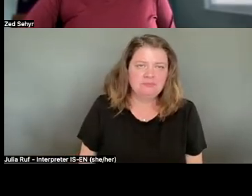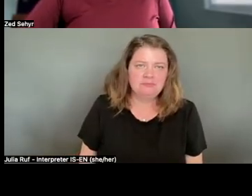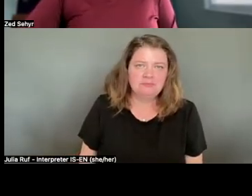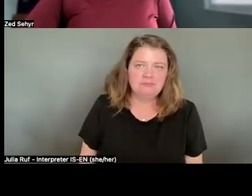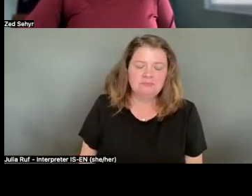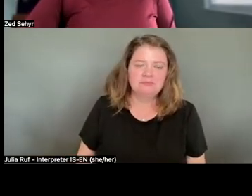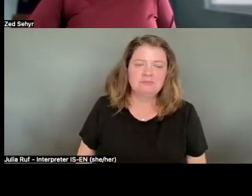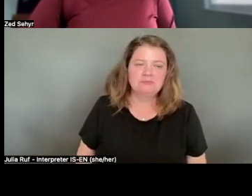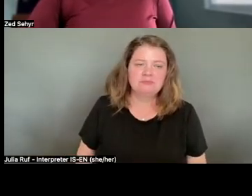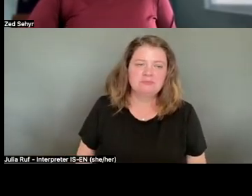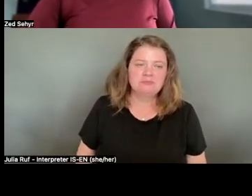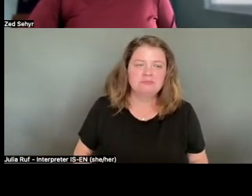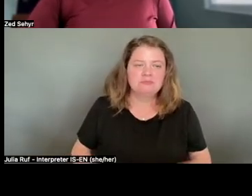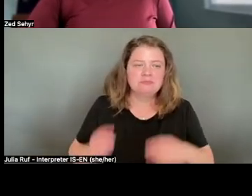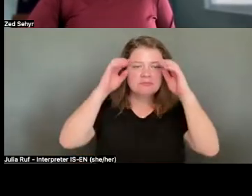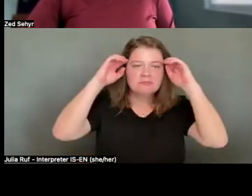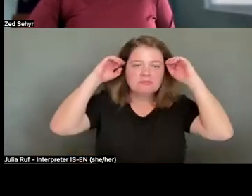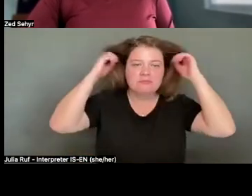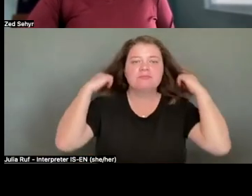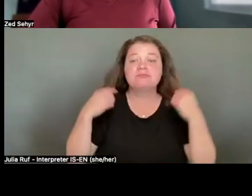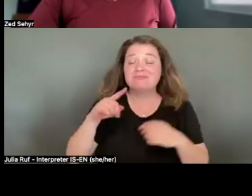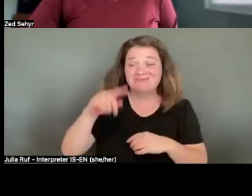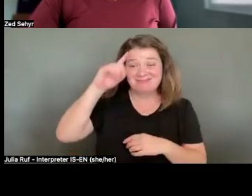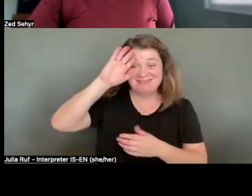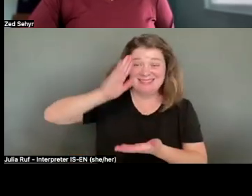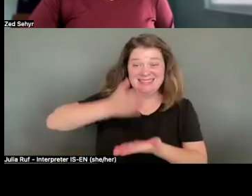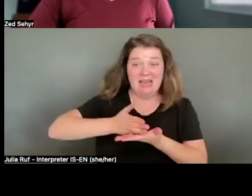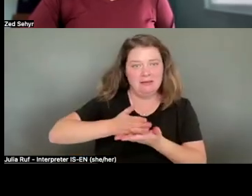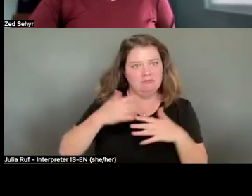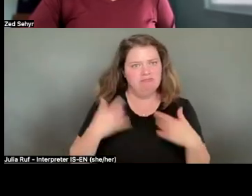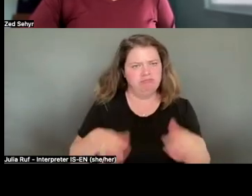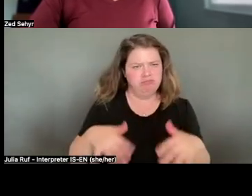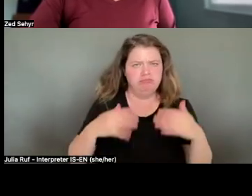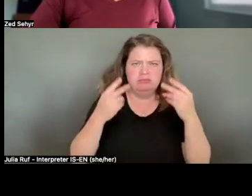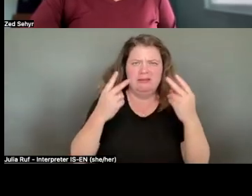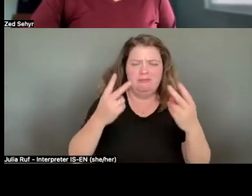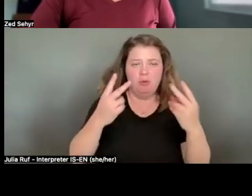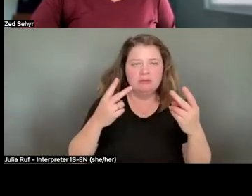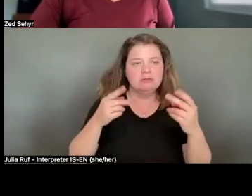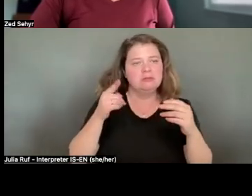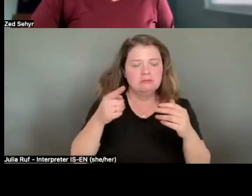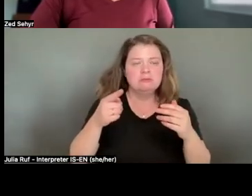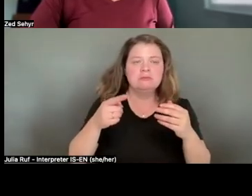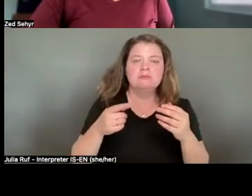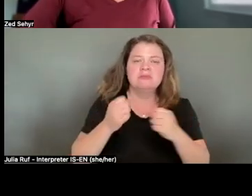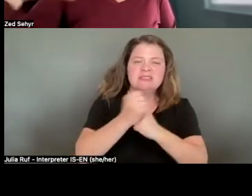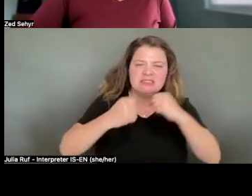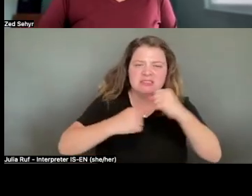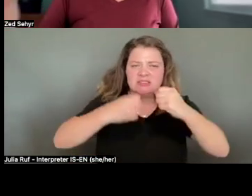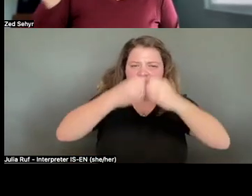And these kinds of decisions were critical for preserving the structural accuracy of